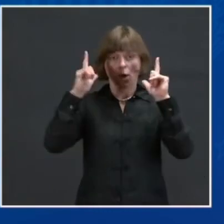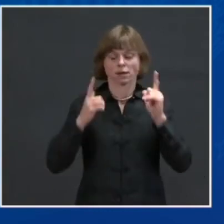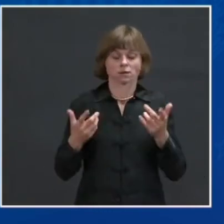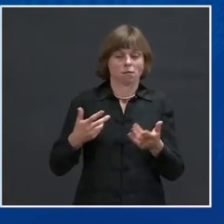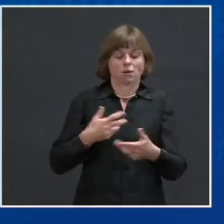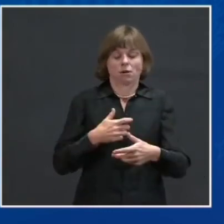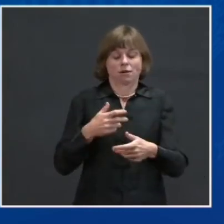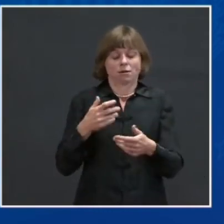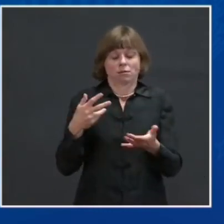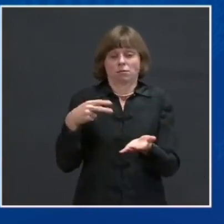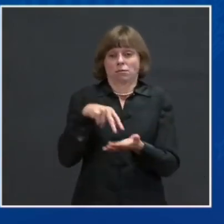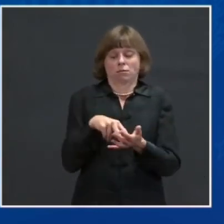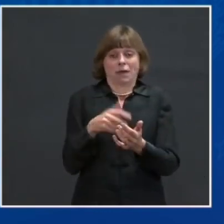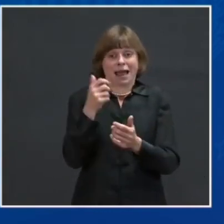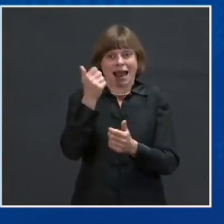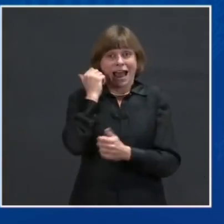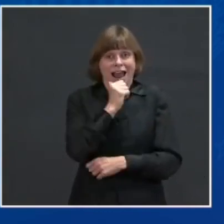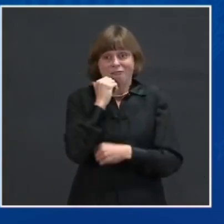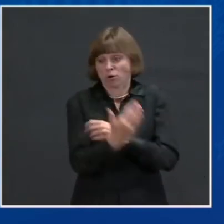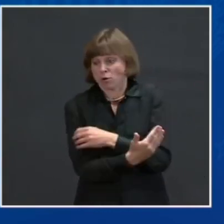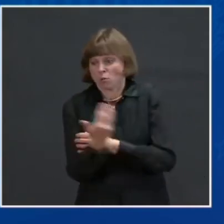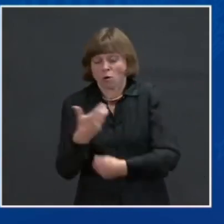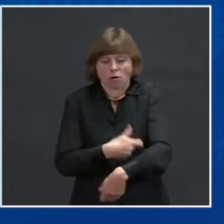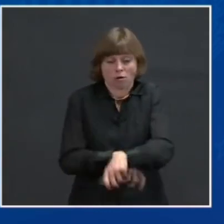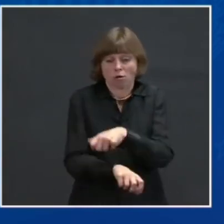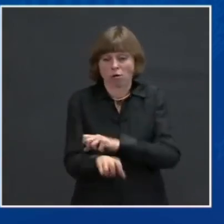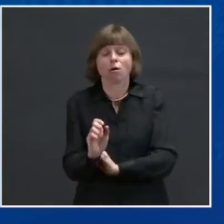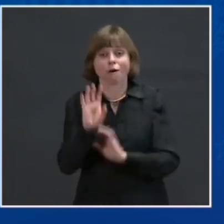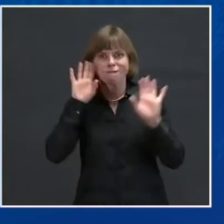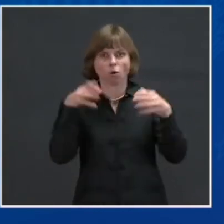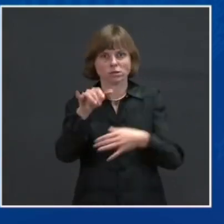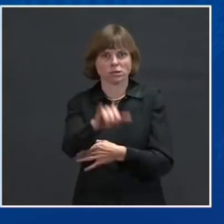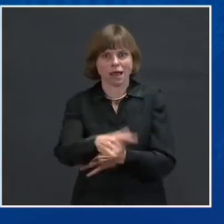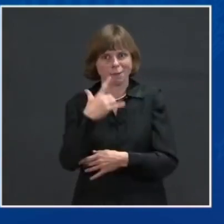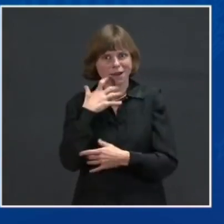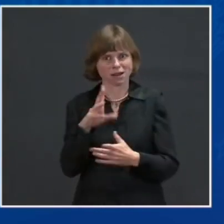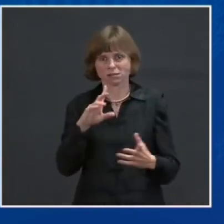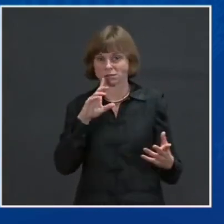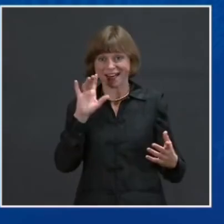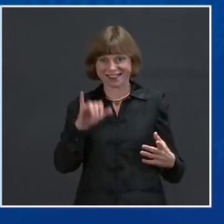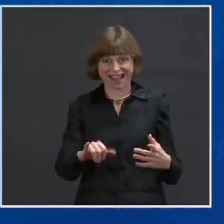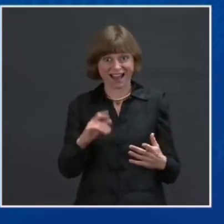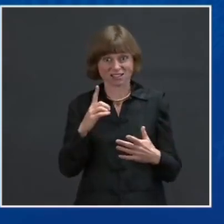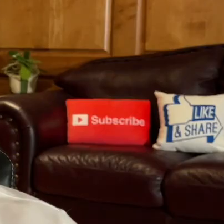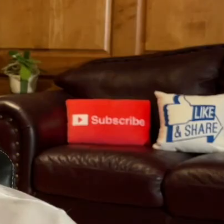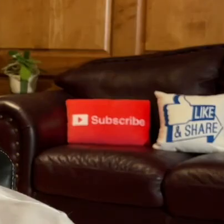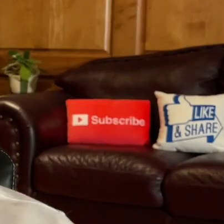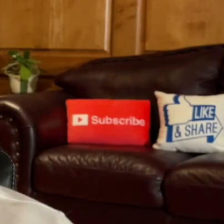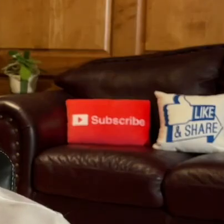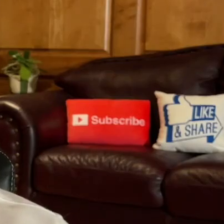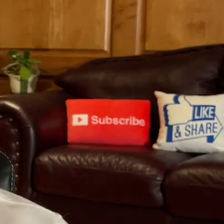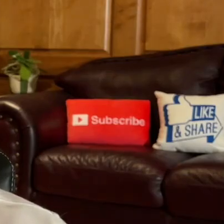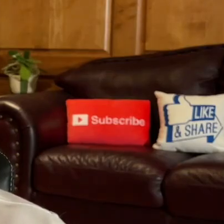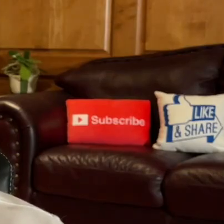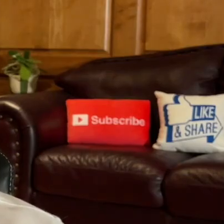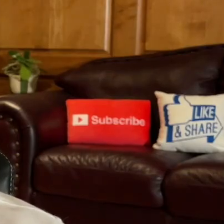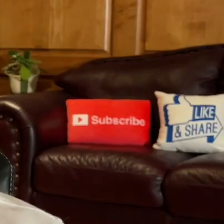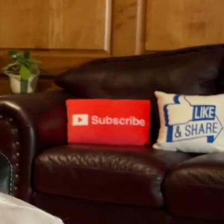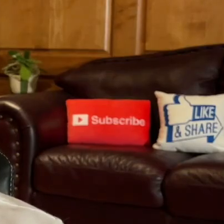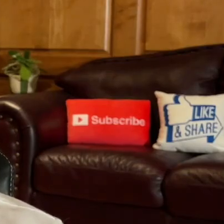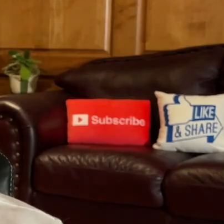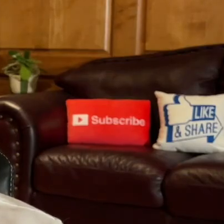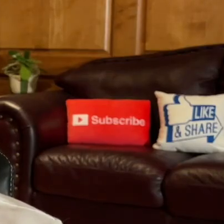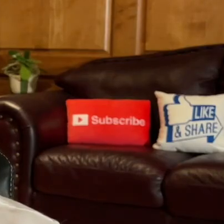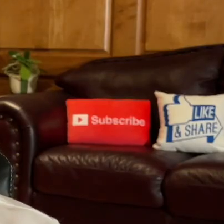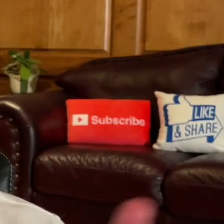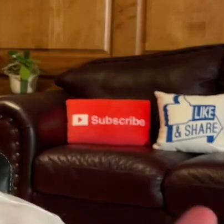on, because addressing it is what's on the minds of the American people. And he's the president. It's his responsibility to focus on it. Ooh, a little bit of tension